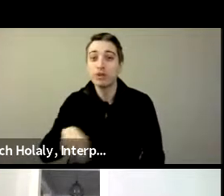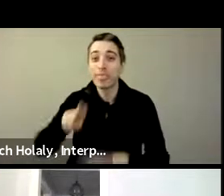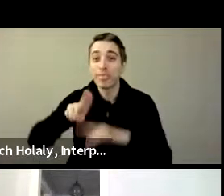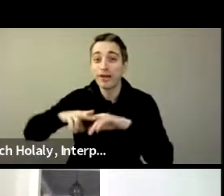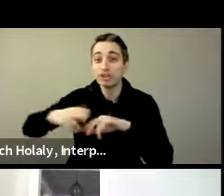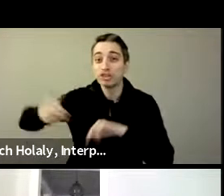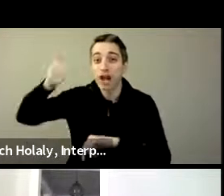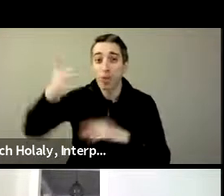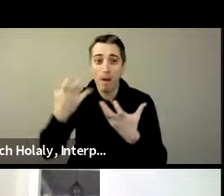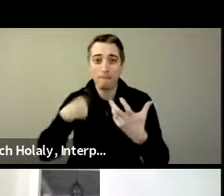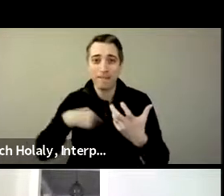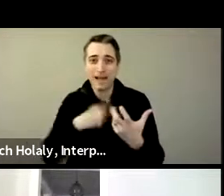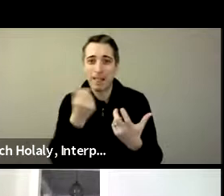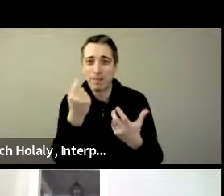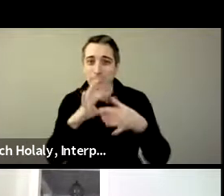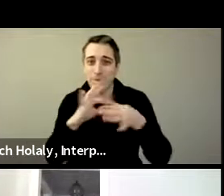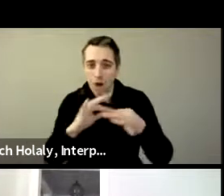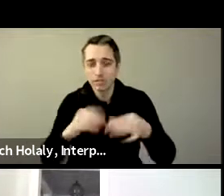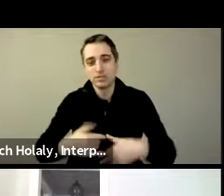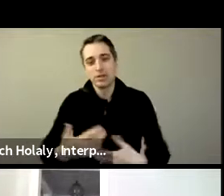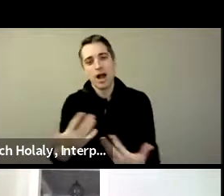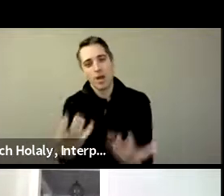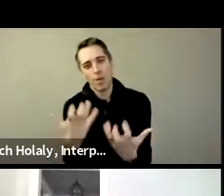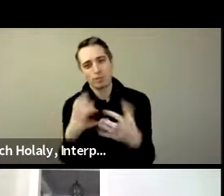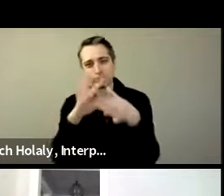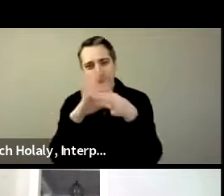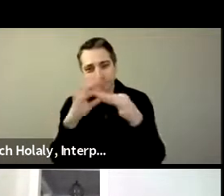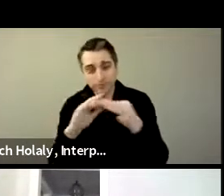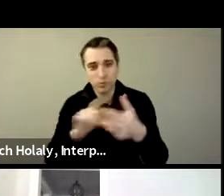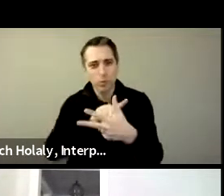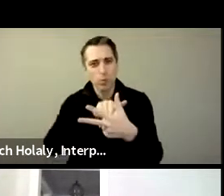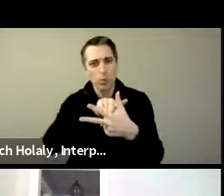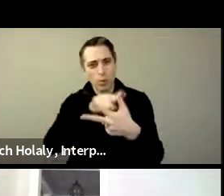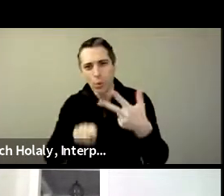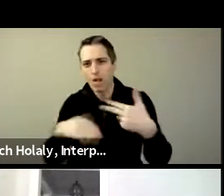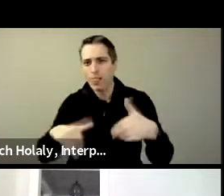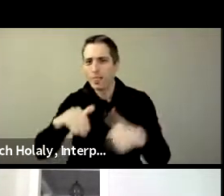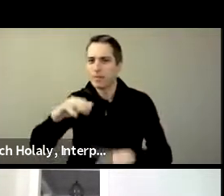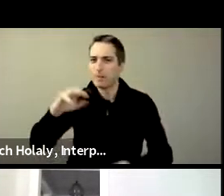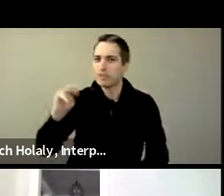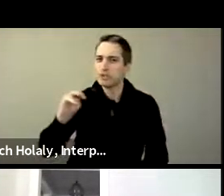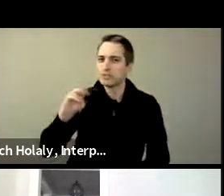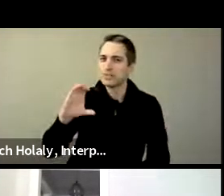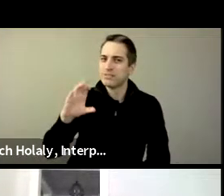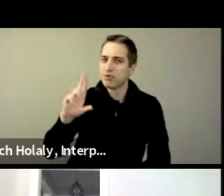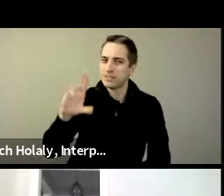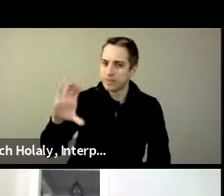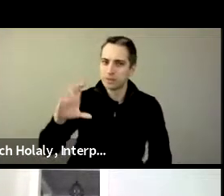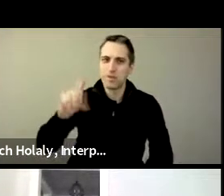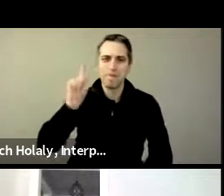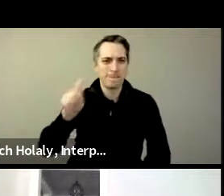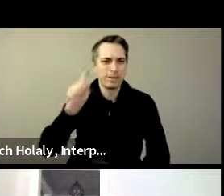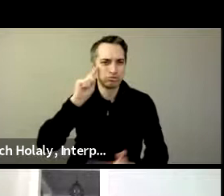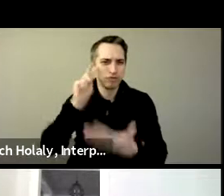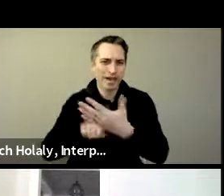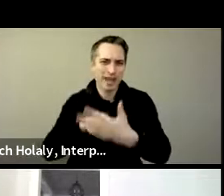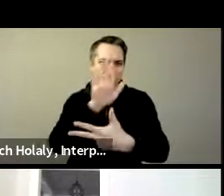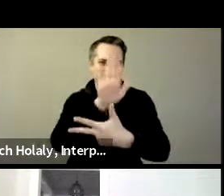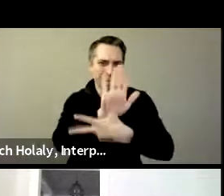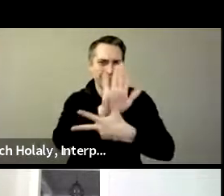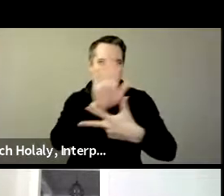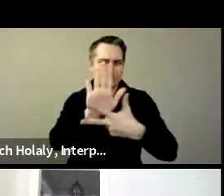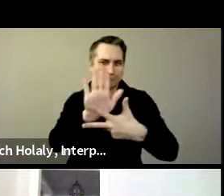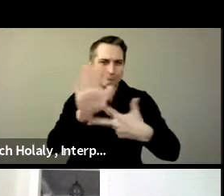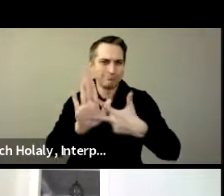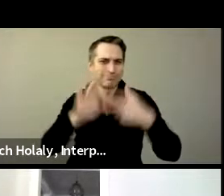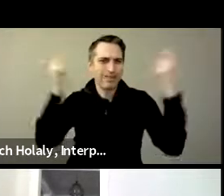remarks are, I think that it is a extraordinary thing for the Civil Rights Commission to recognize all of these particular holidays